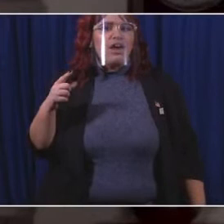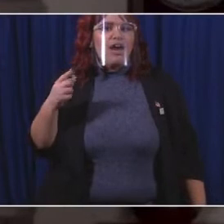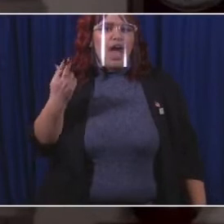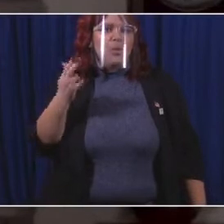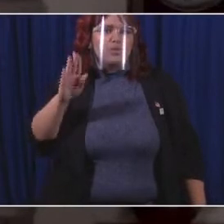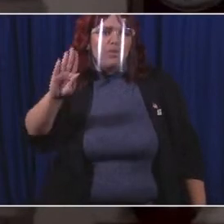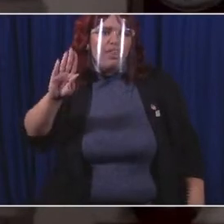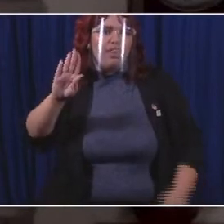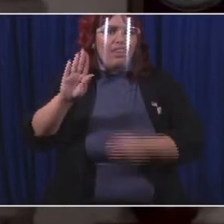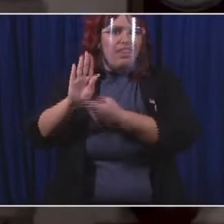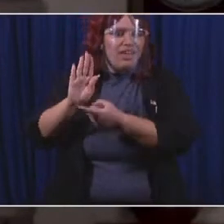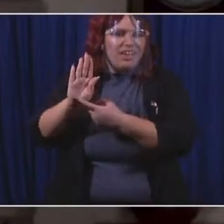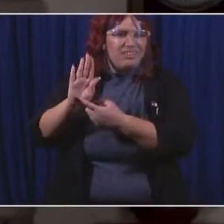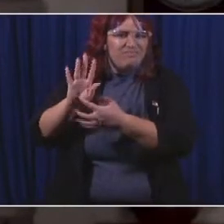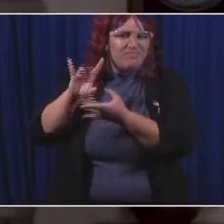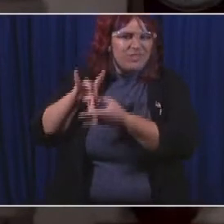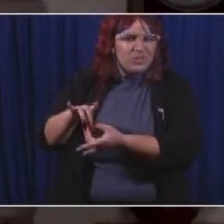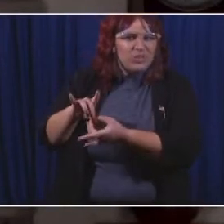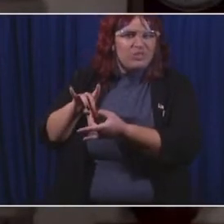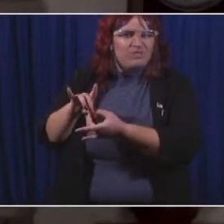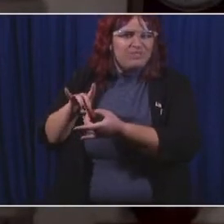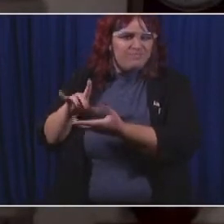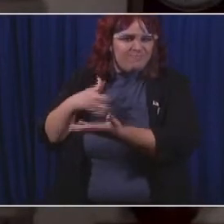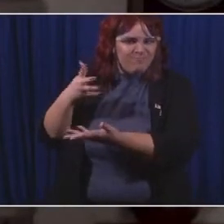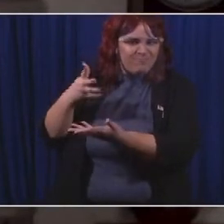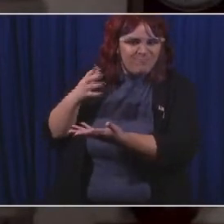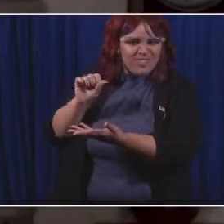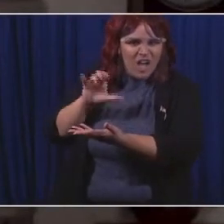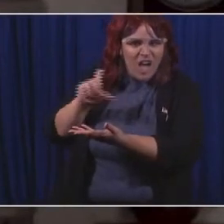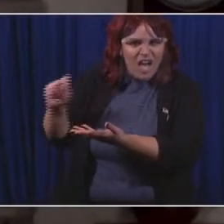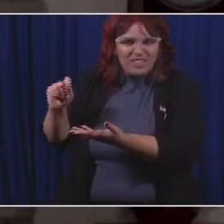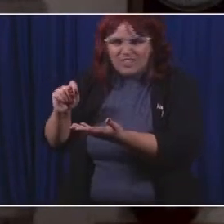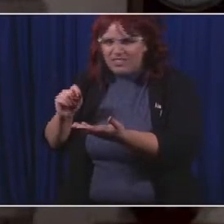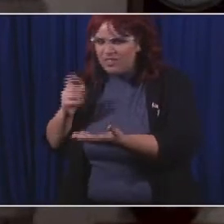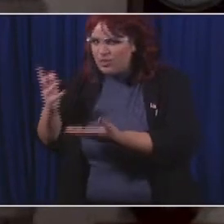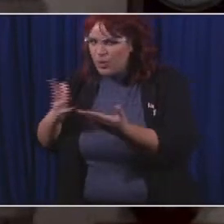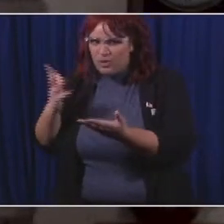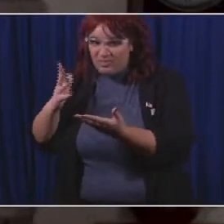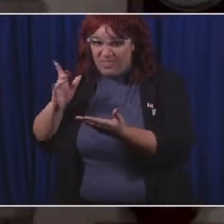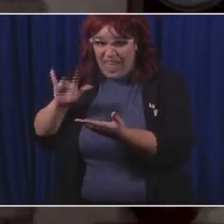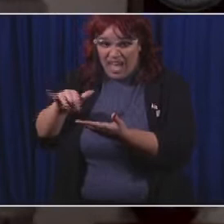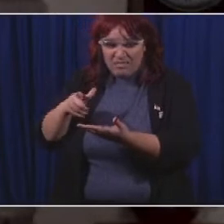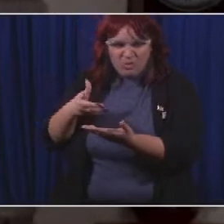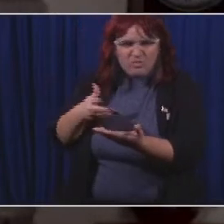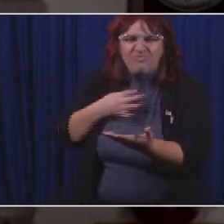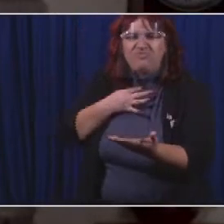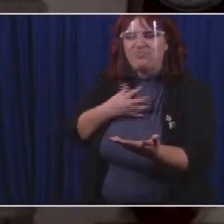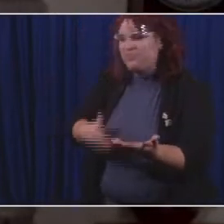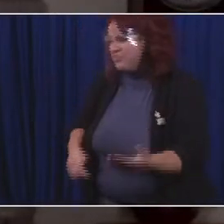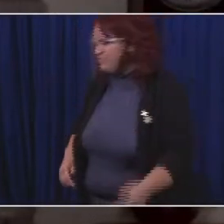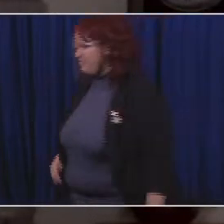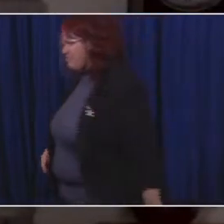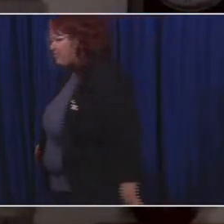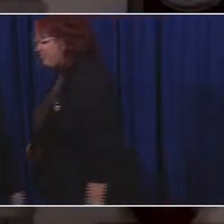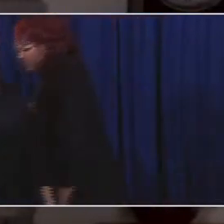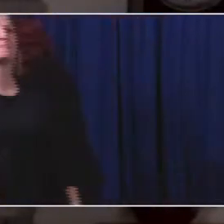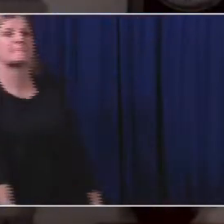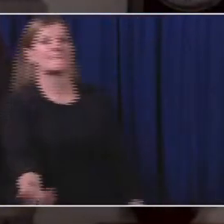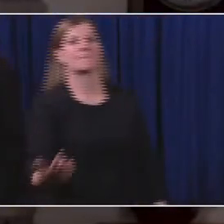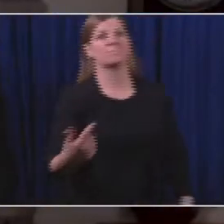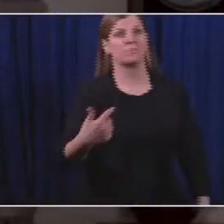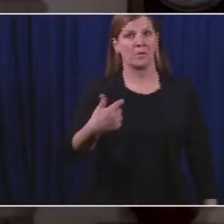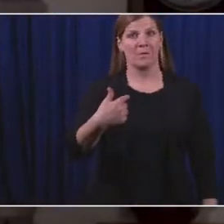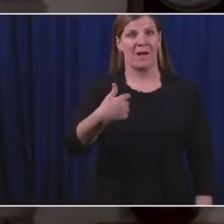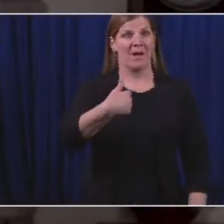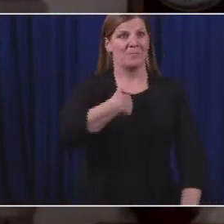Sure. I will get my shot when it's my turn. I want to demonstrate to people that I think the shots